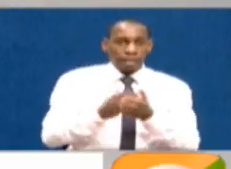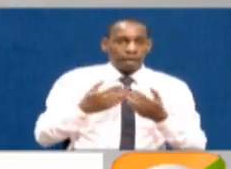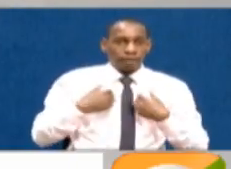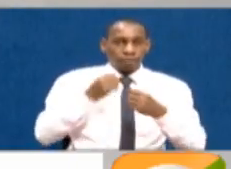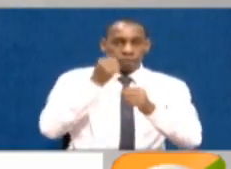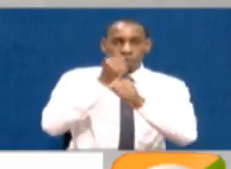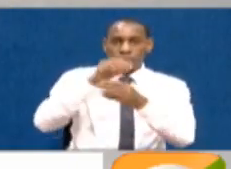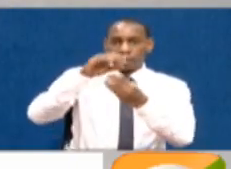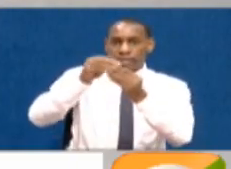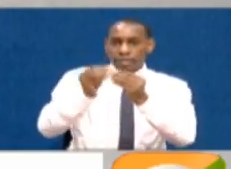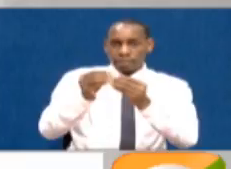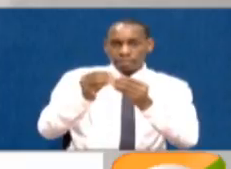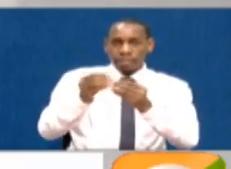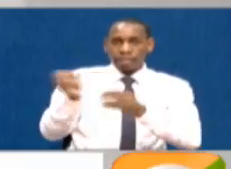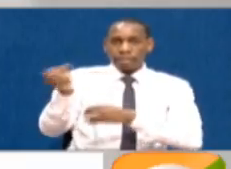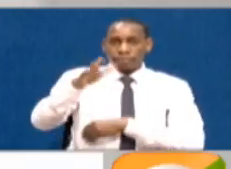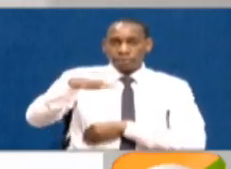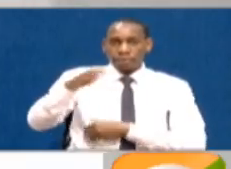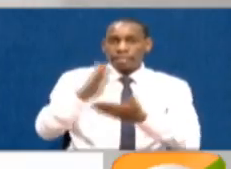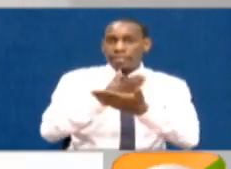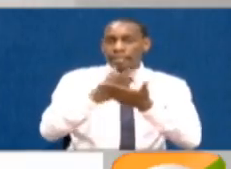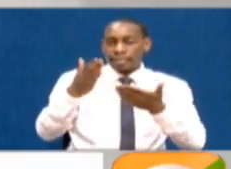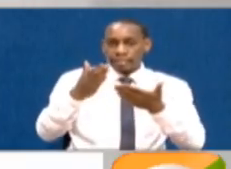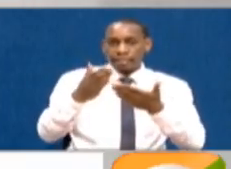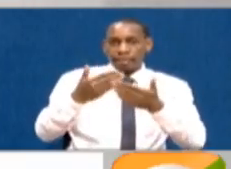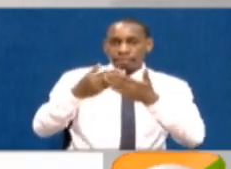job creation in the informal sector from